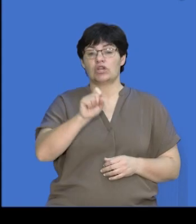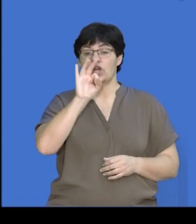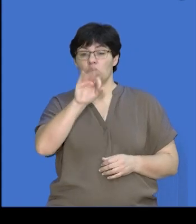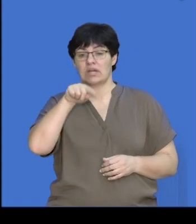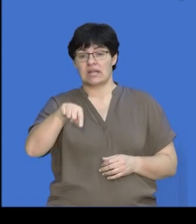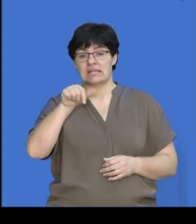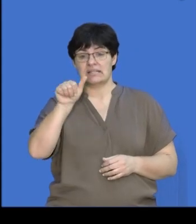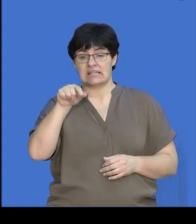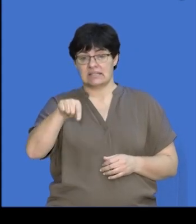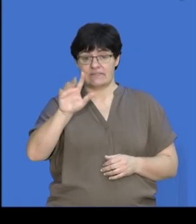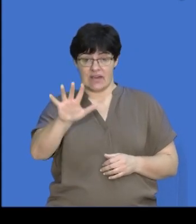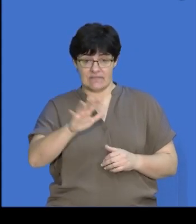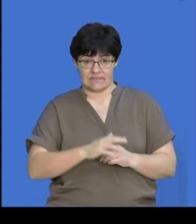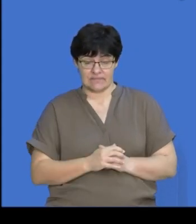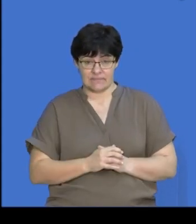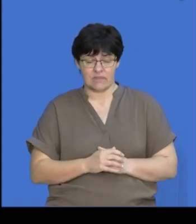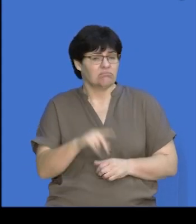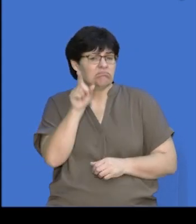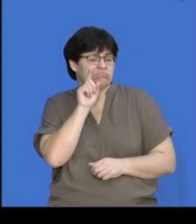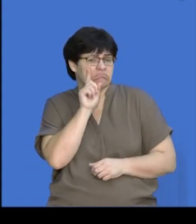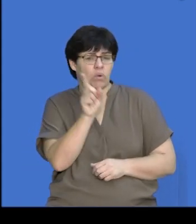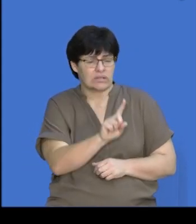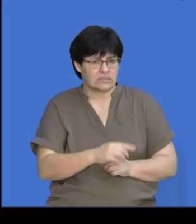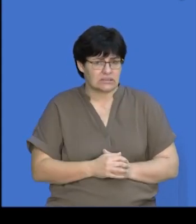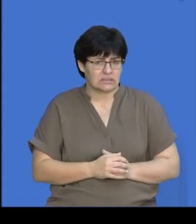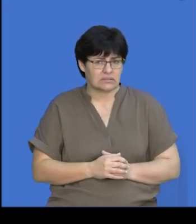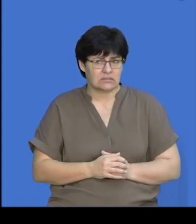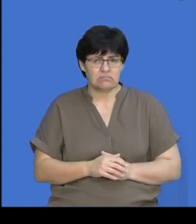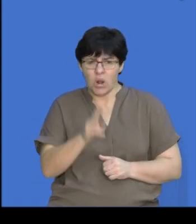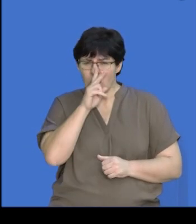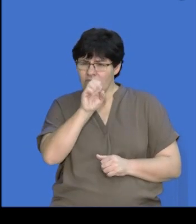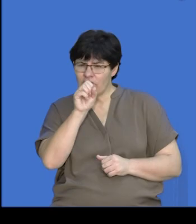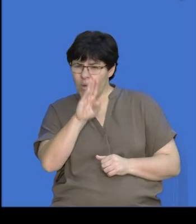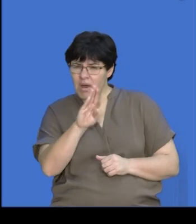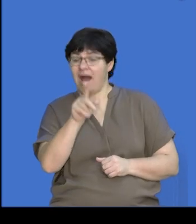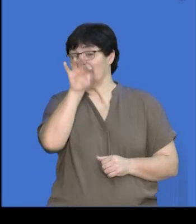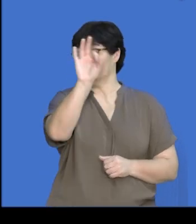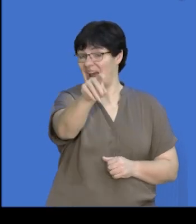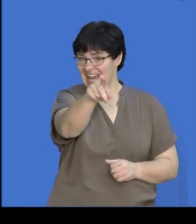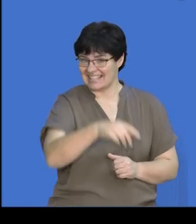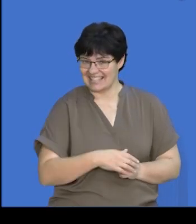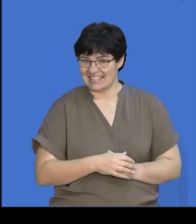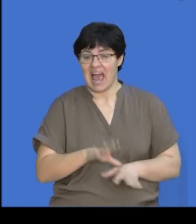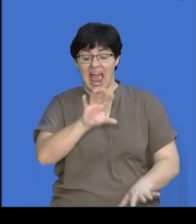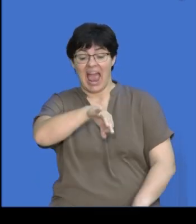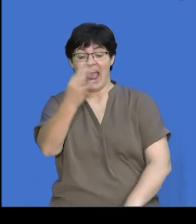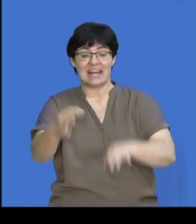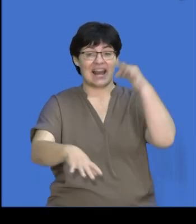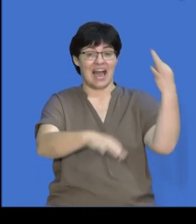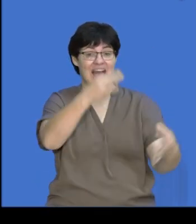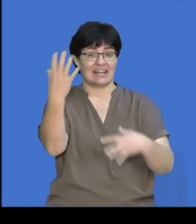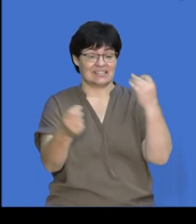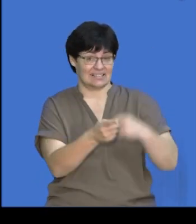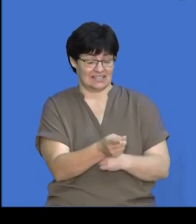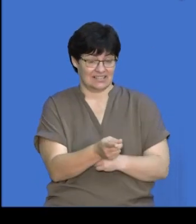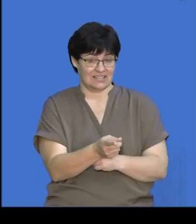365, and this one looks at, are you looking for the verb? Correct. Analyze.